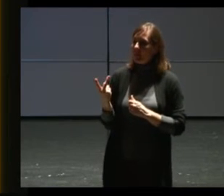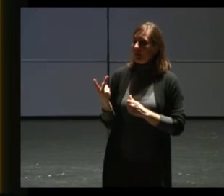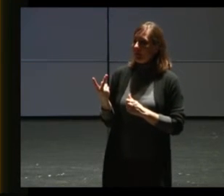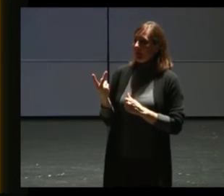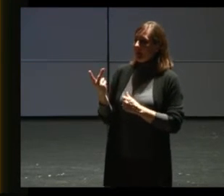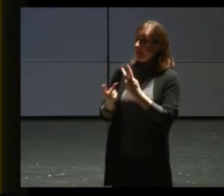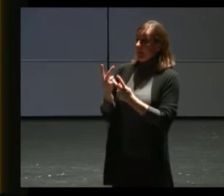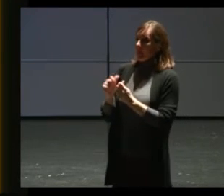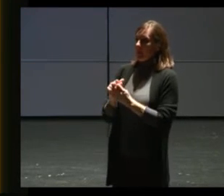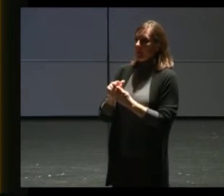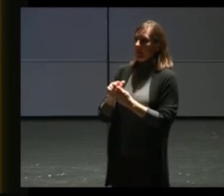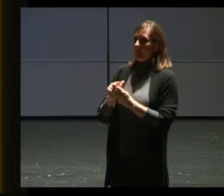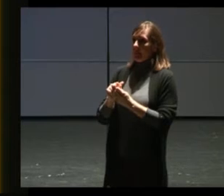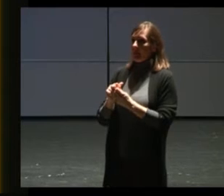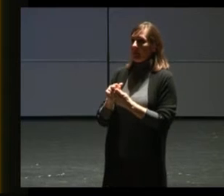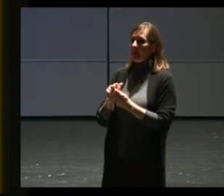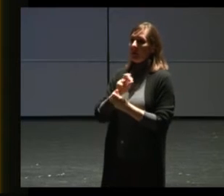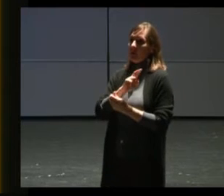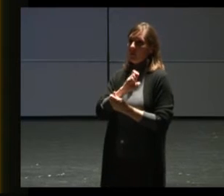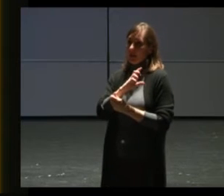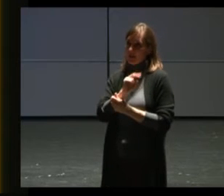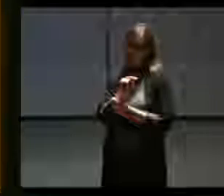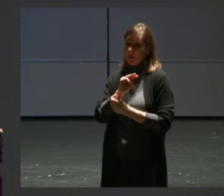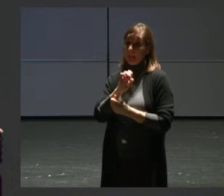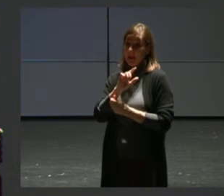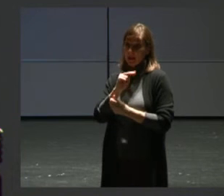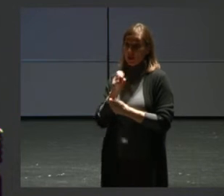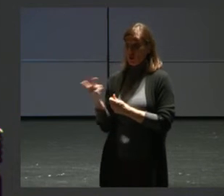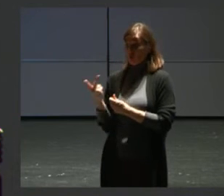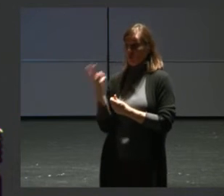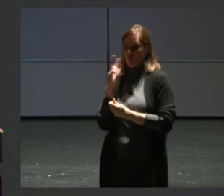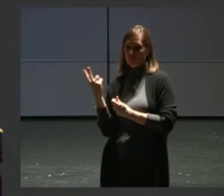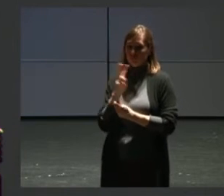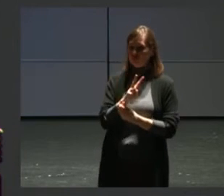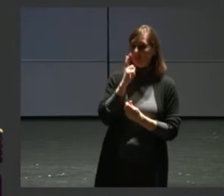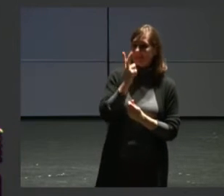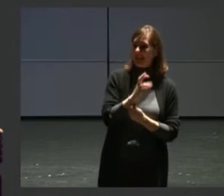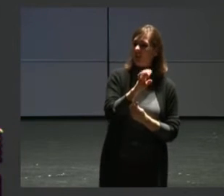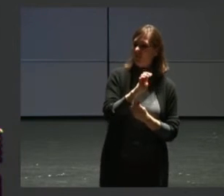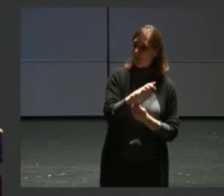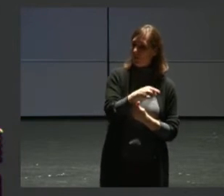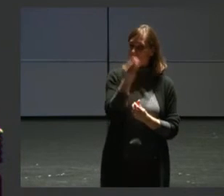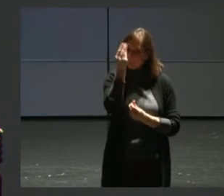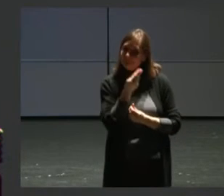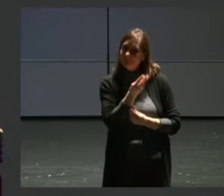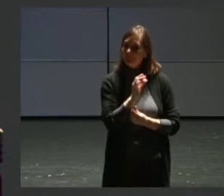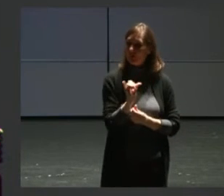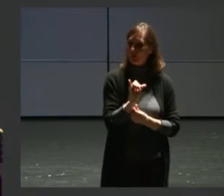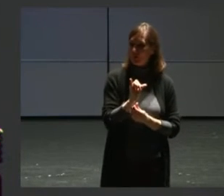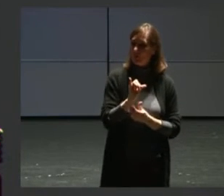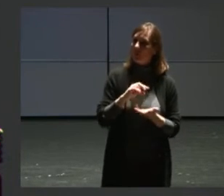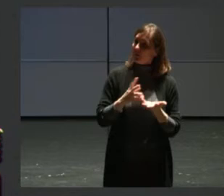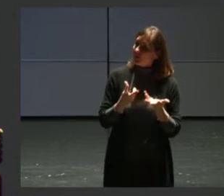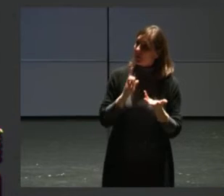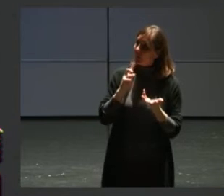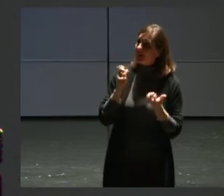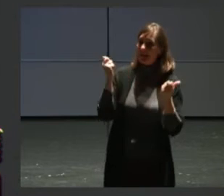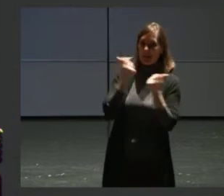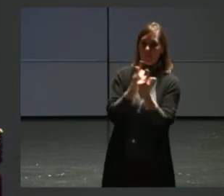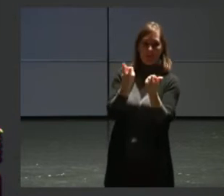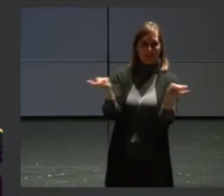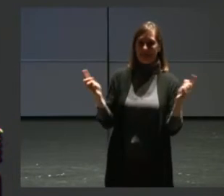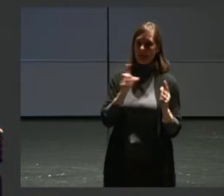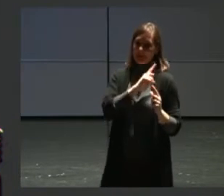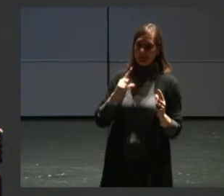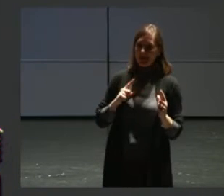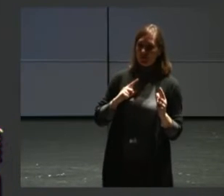in mid-February to give her a progress update at that point. So there's a lot of eyes and there's a lot of importance on us moving forward quickly in